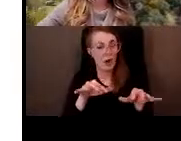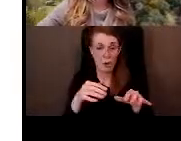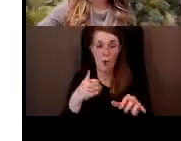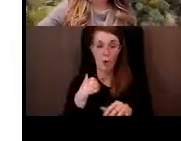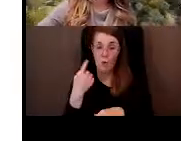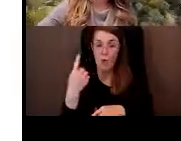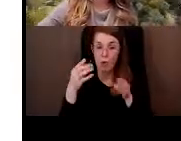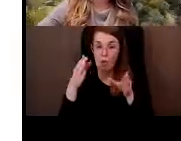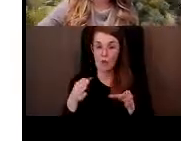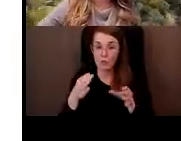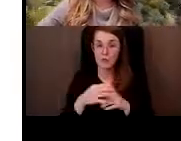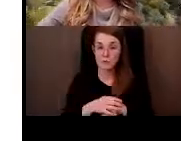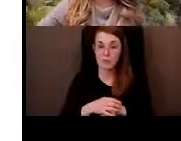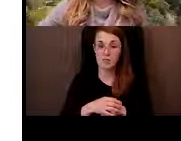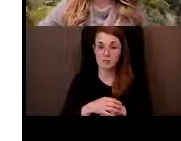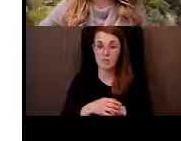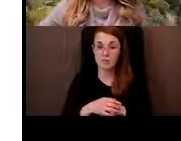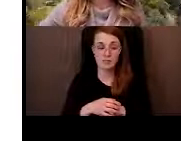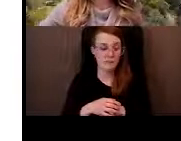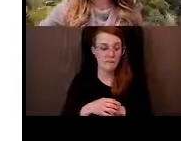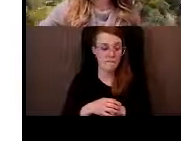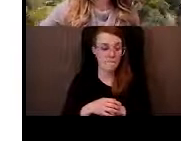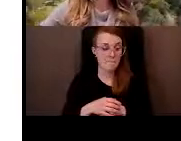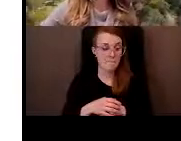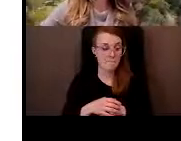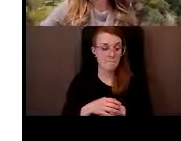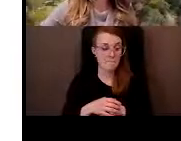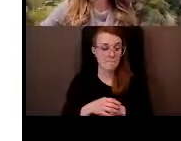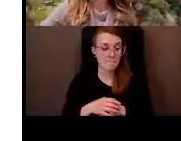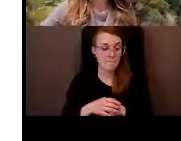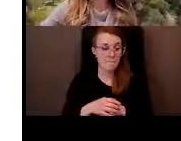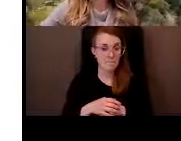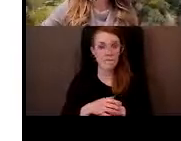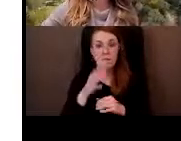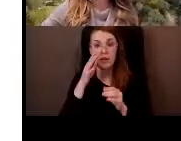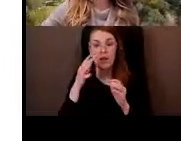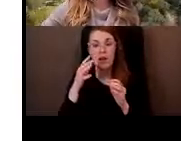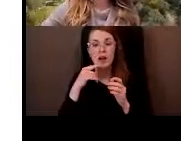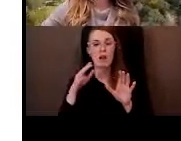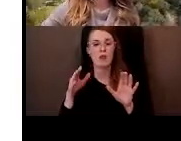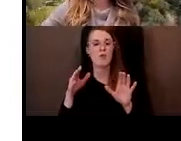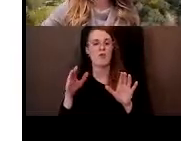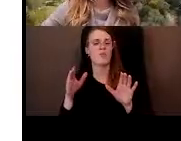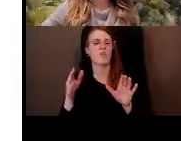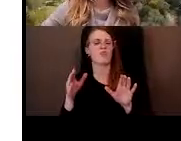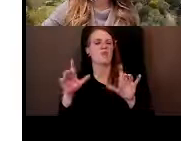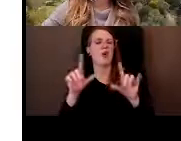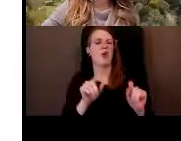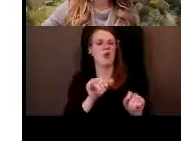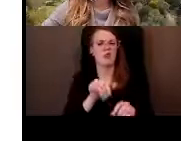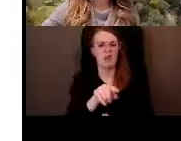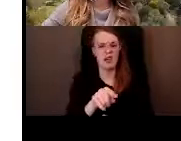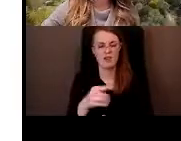All right. I'll close this one out in 5, 4, 3,